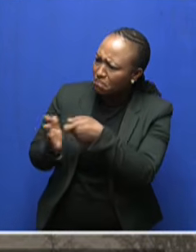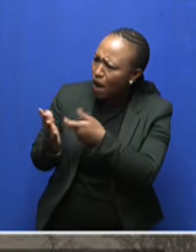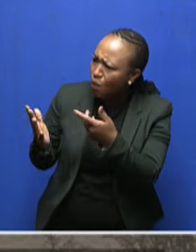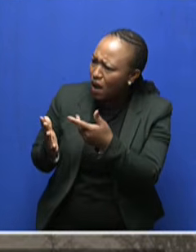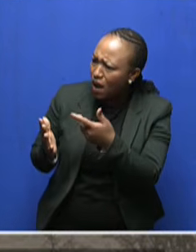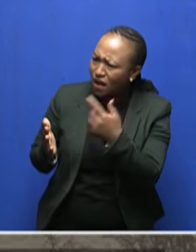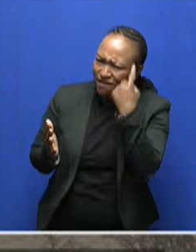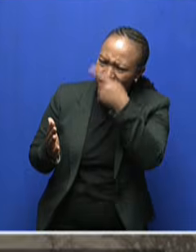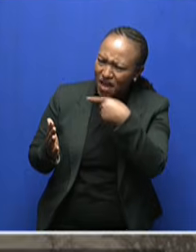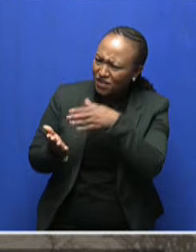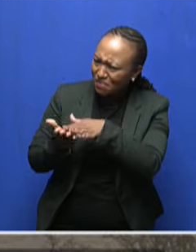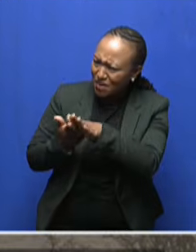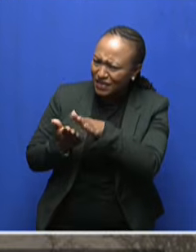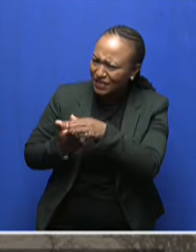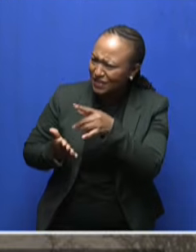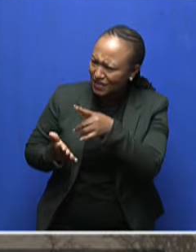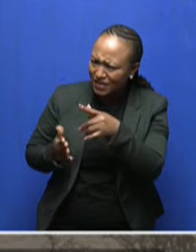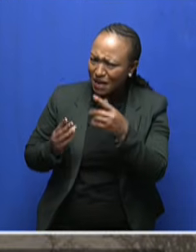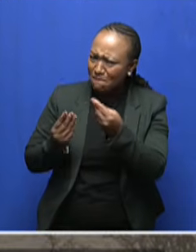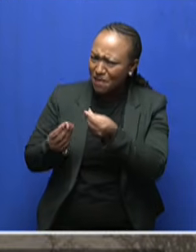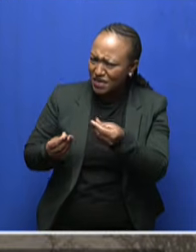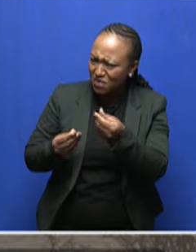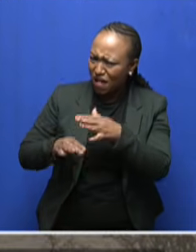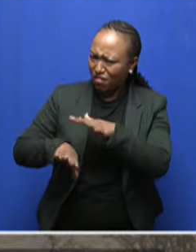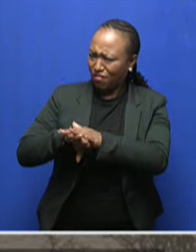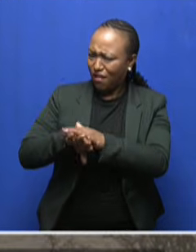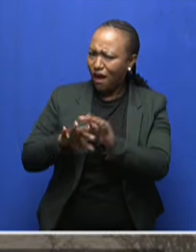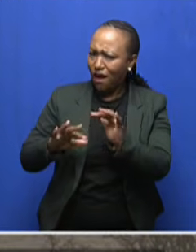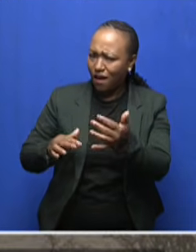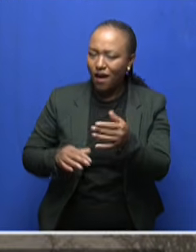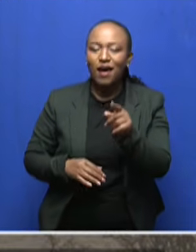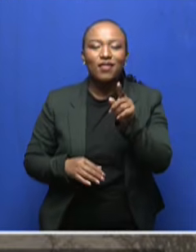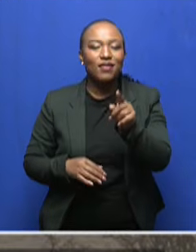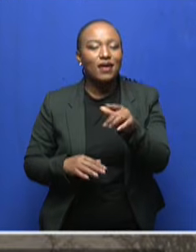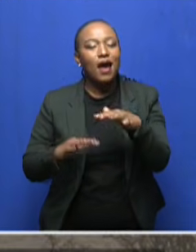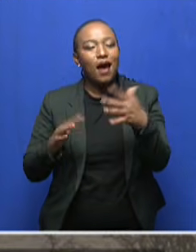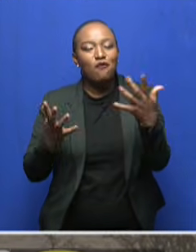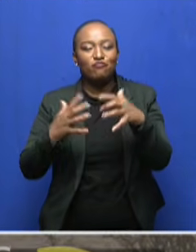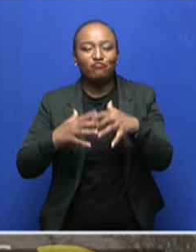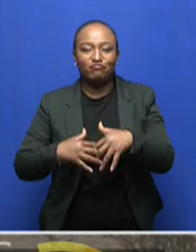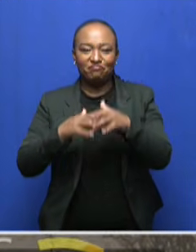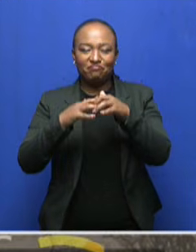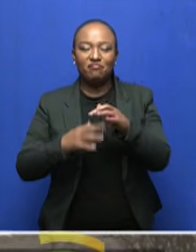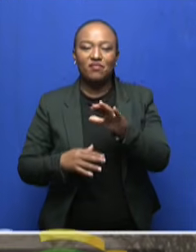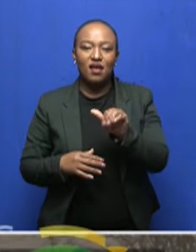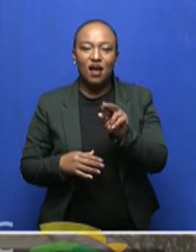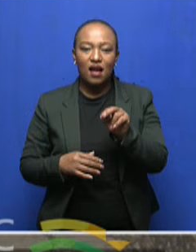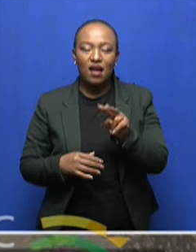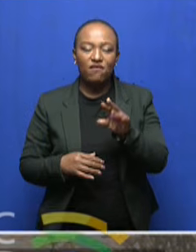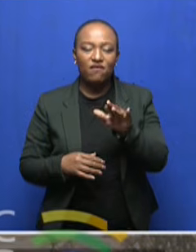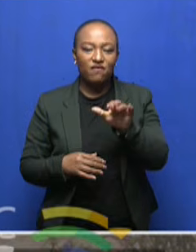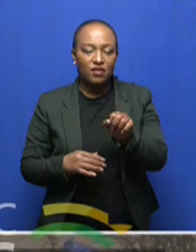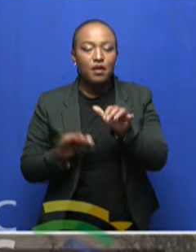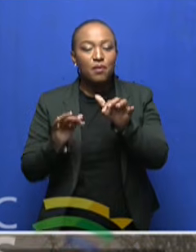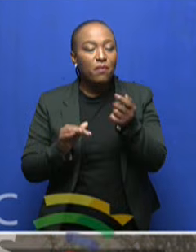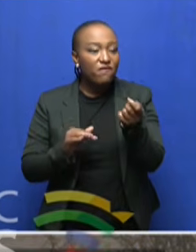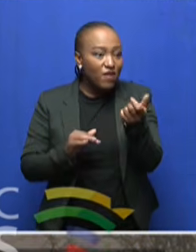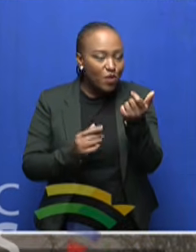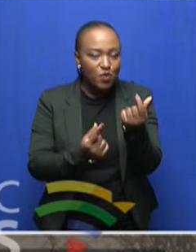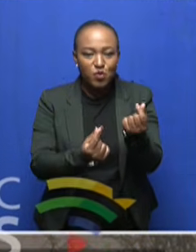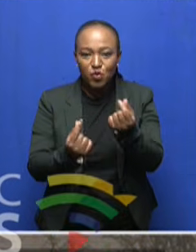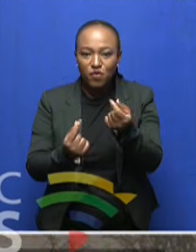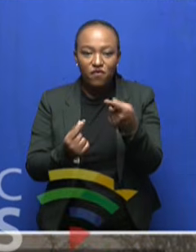your face on material? Essentially, that's where Story in Canvas was born. It started off with doing it just for a few people,